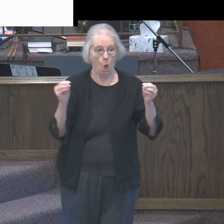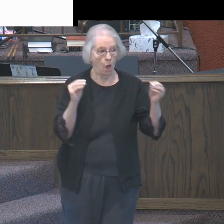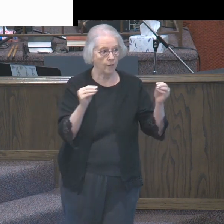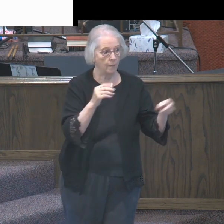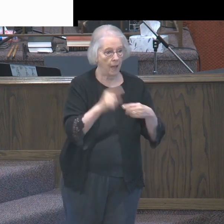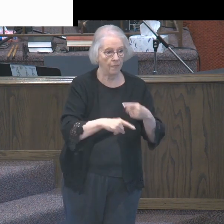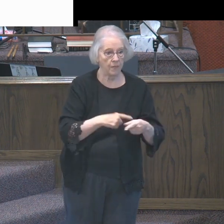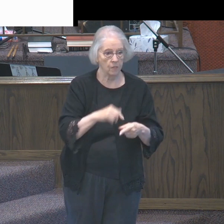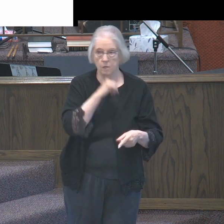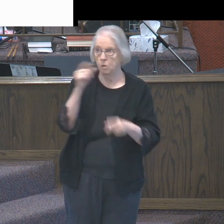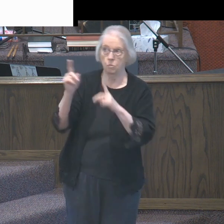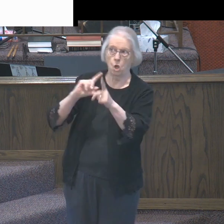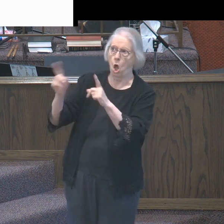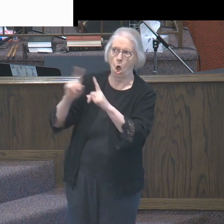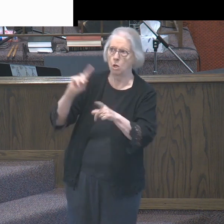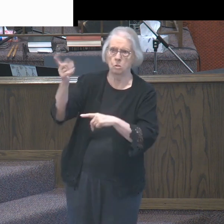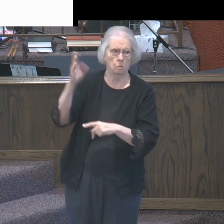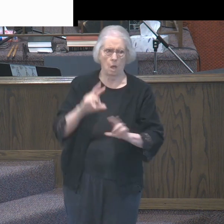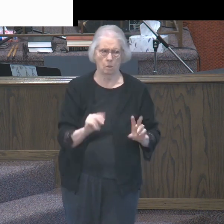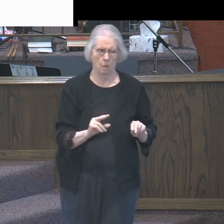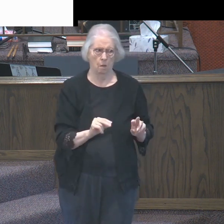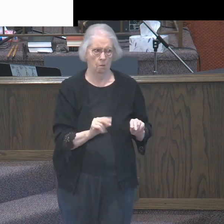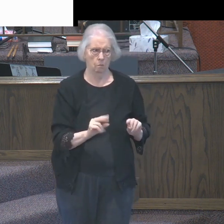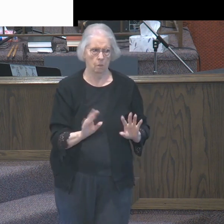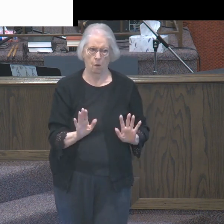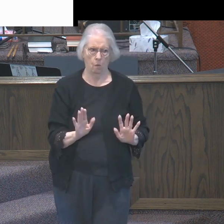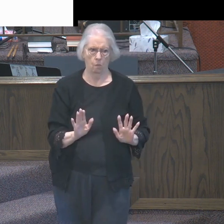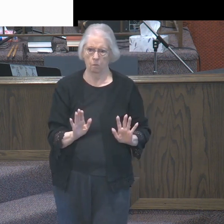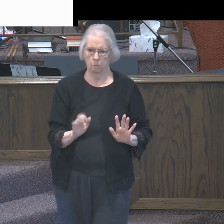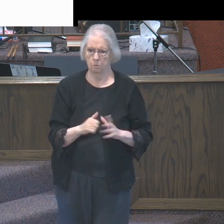culture of you don't address God as Father,